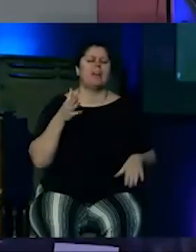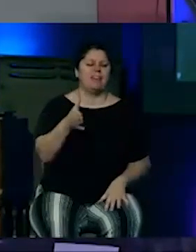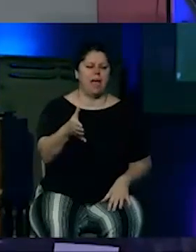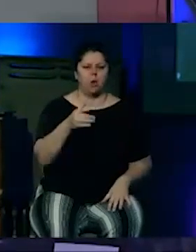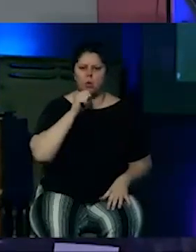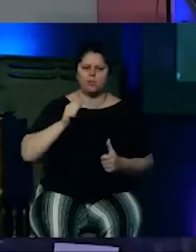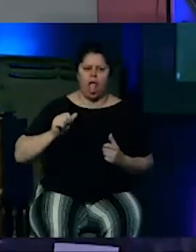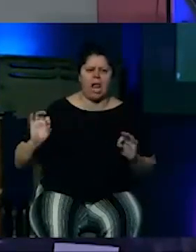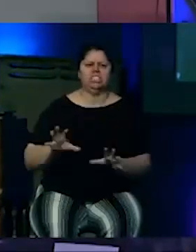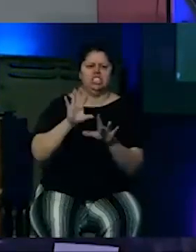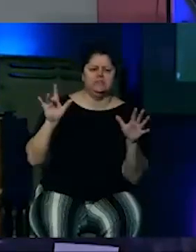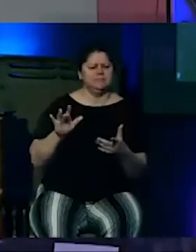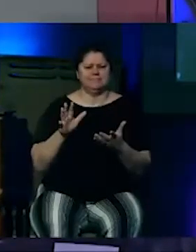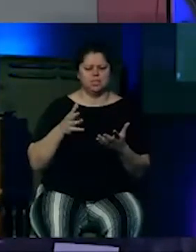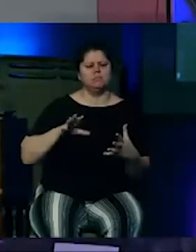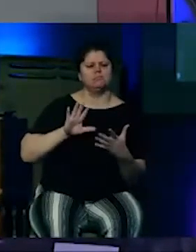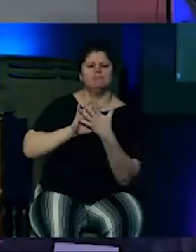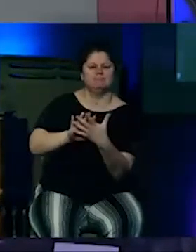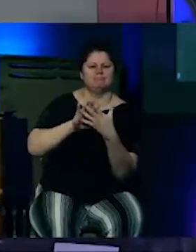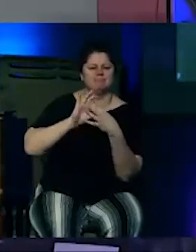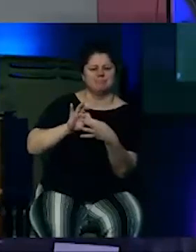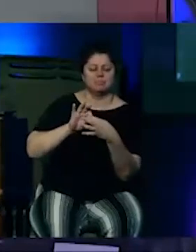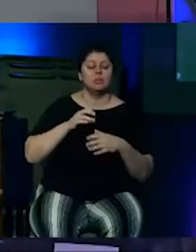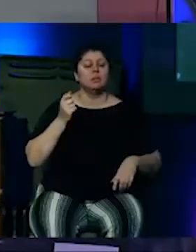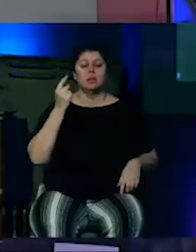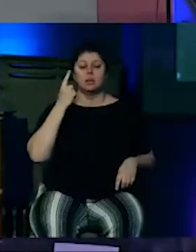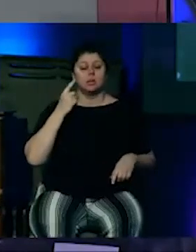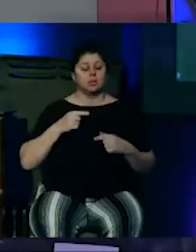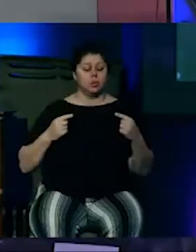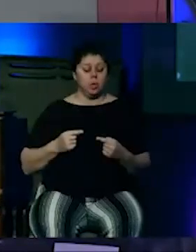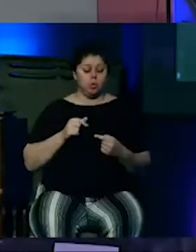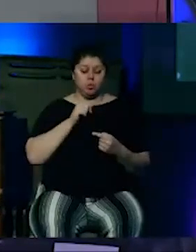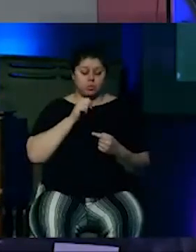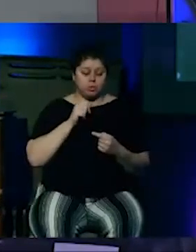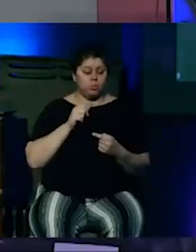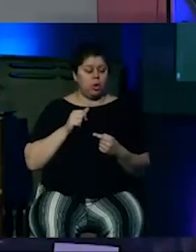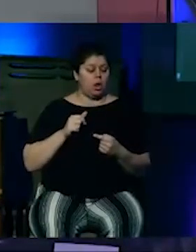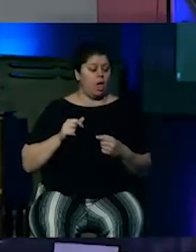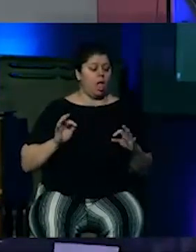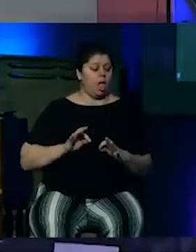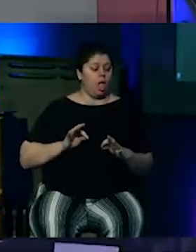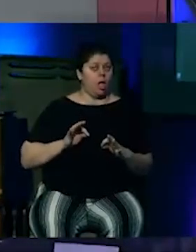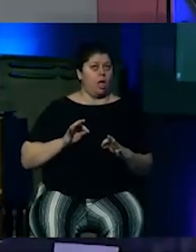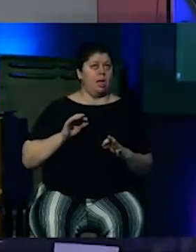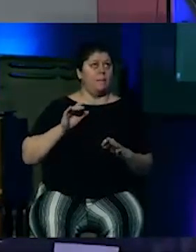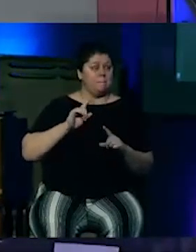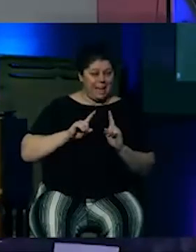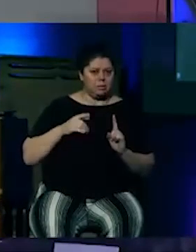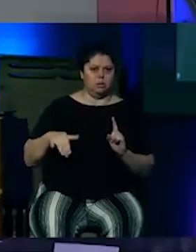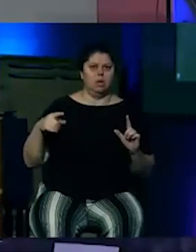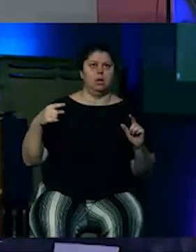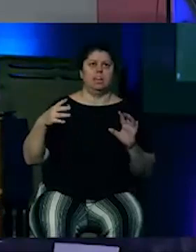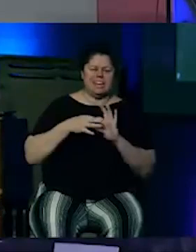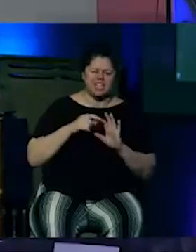do this. But again, the wound would not hurt if their connection was not so deep, right? So I think